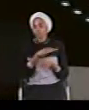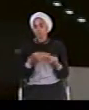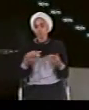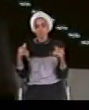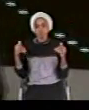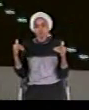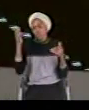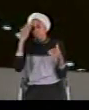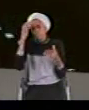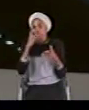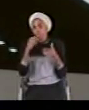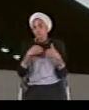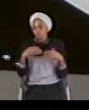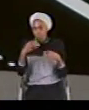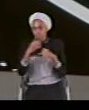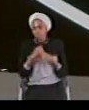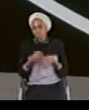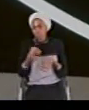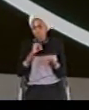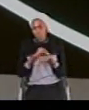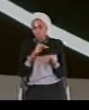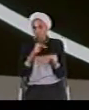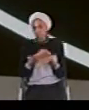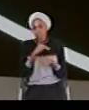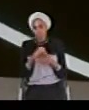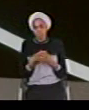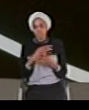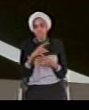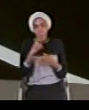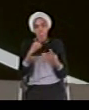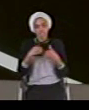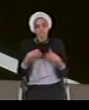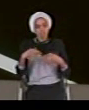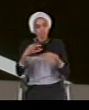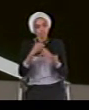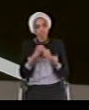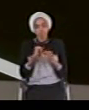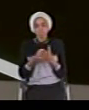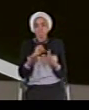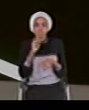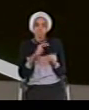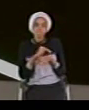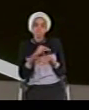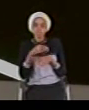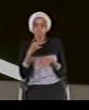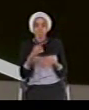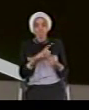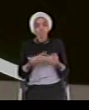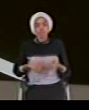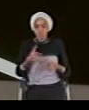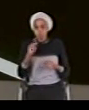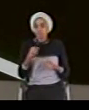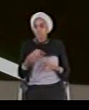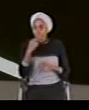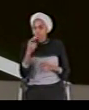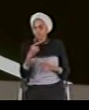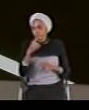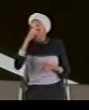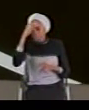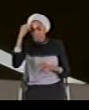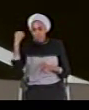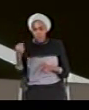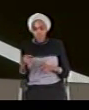have received a ministry. And they have received that ministry from the Lord. And you can tell,